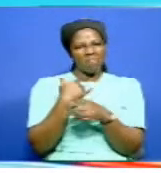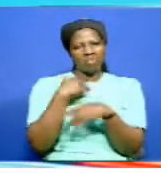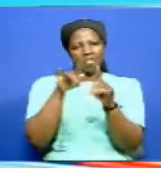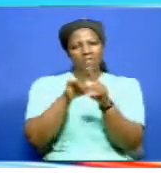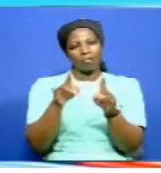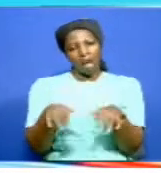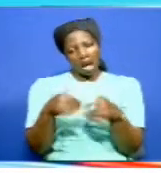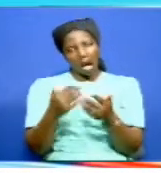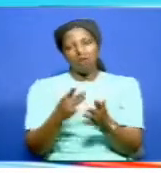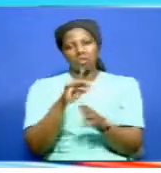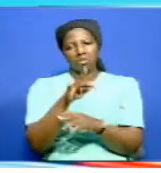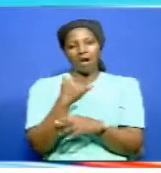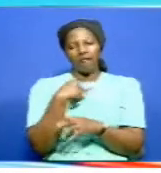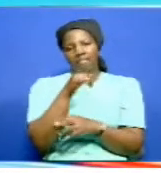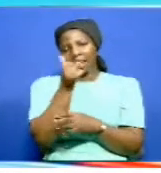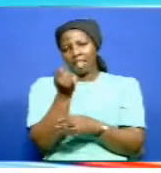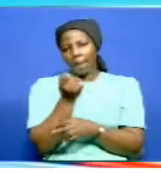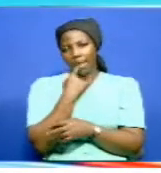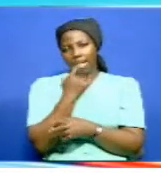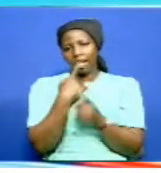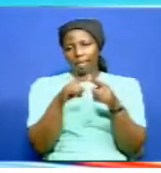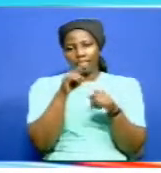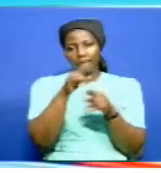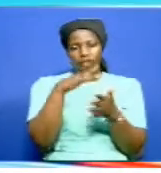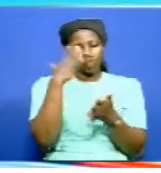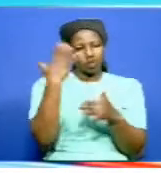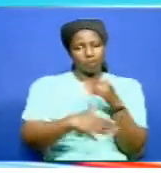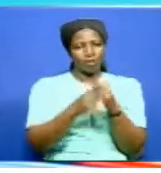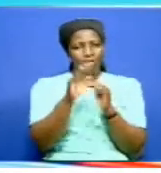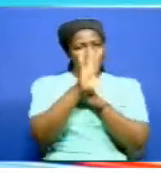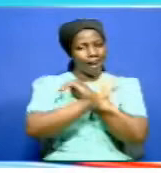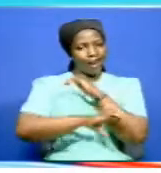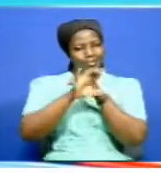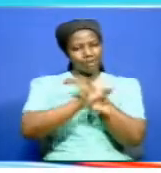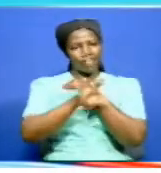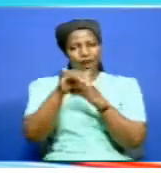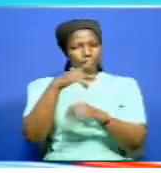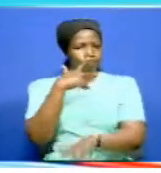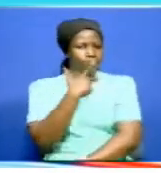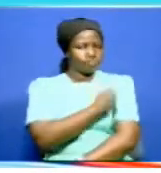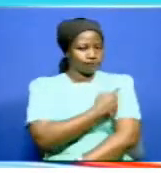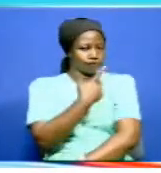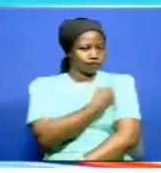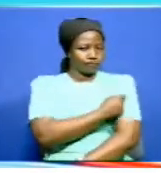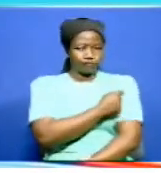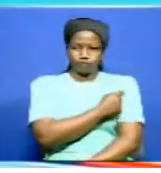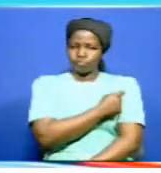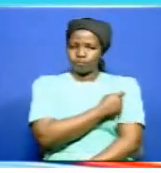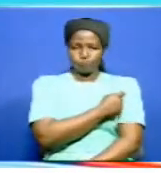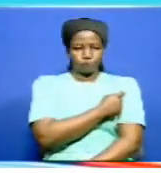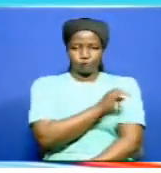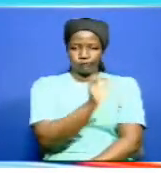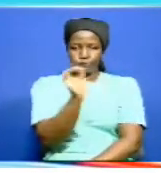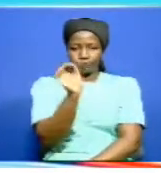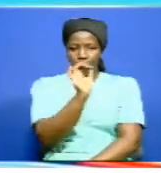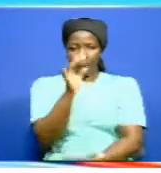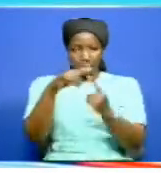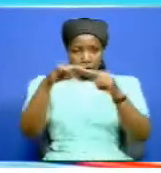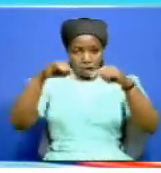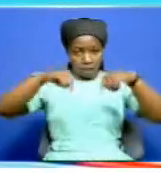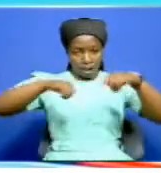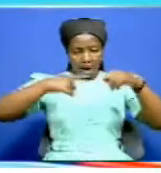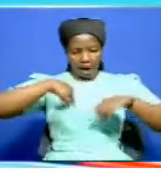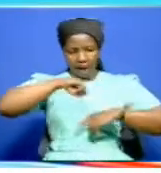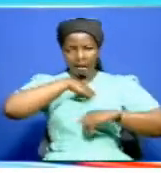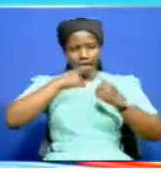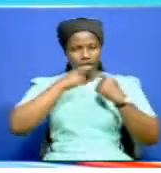But that has not stopped some countries from giving a wide berth to that vaccine. But today we are talking about that,